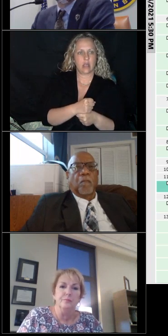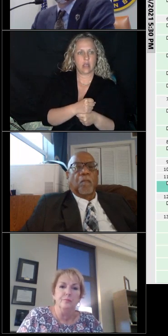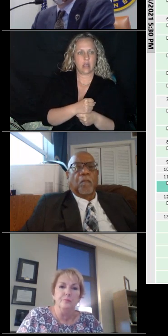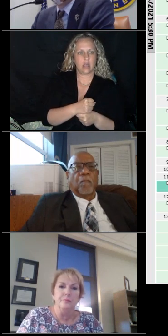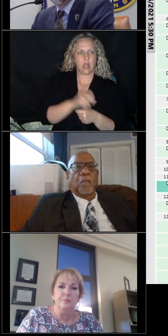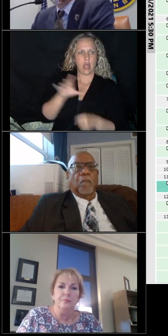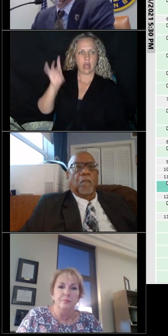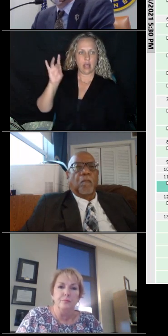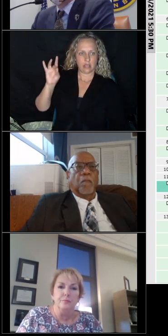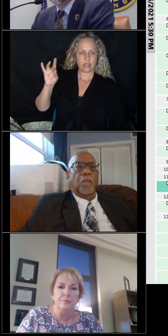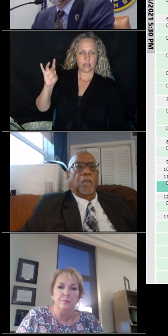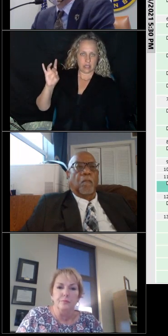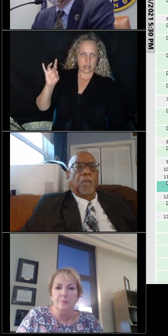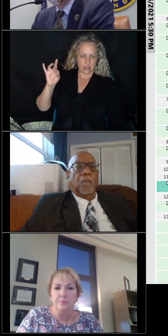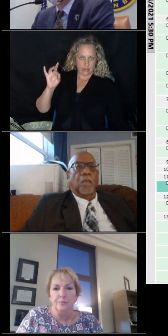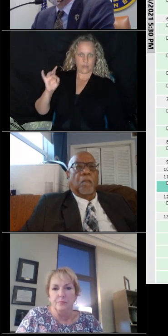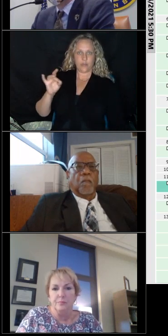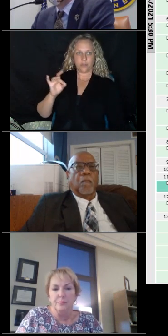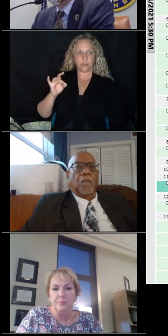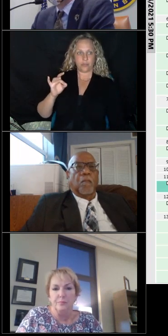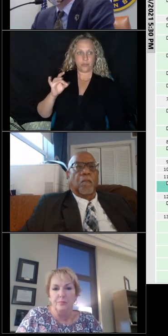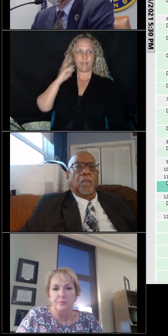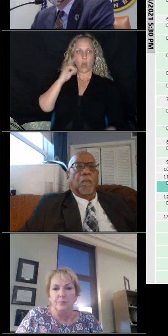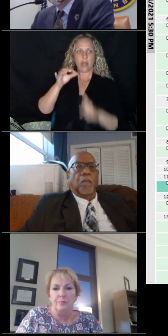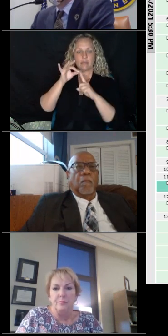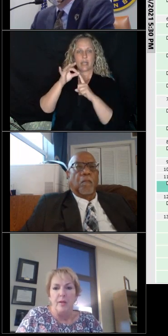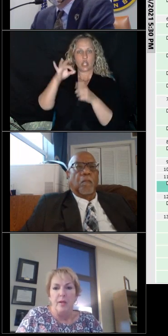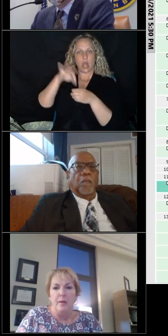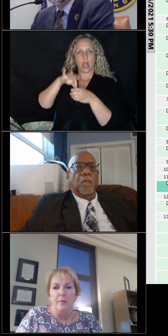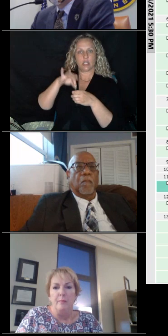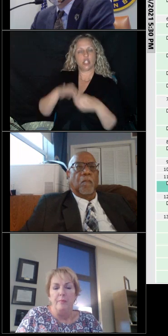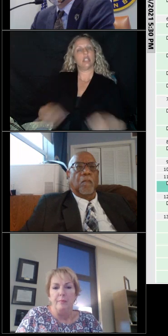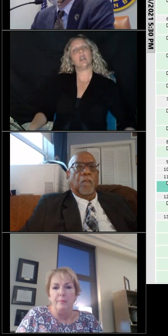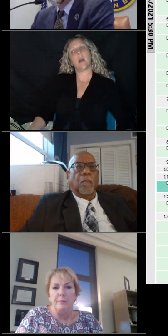elected for the special election.